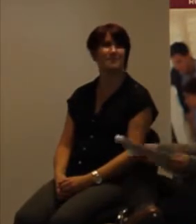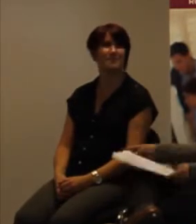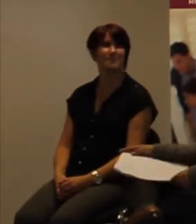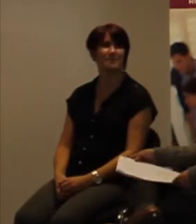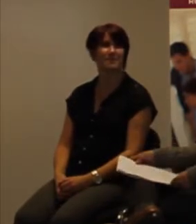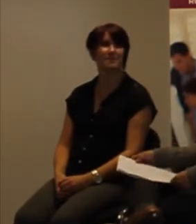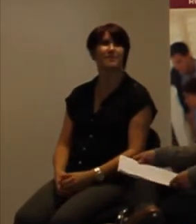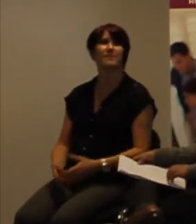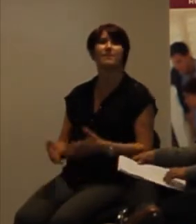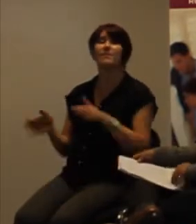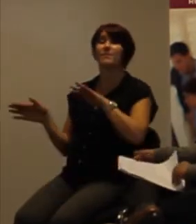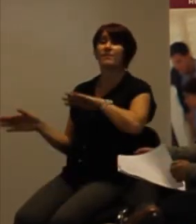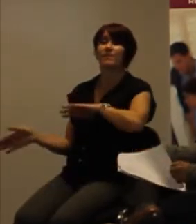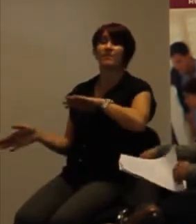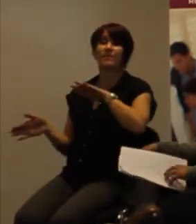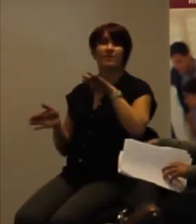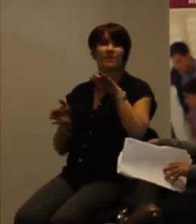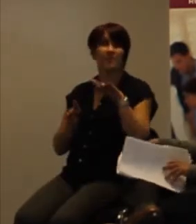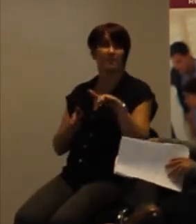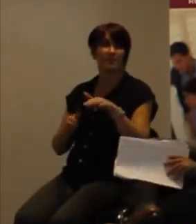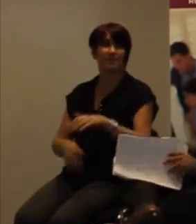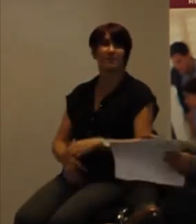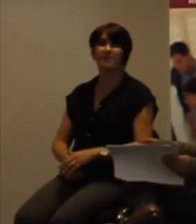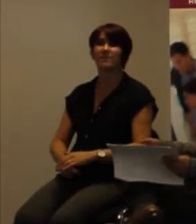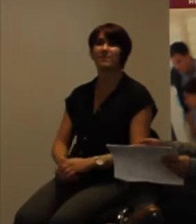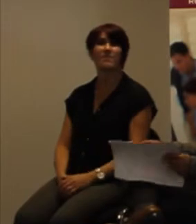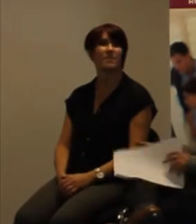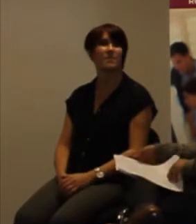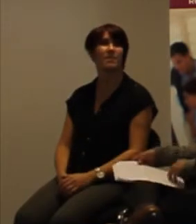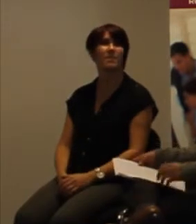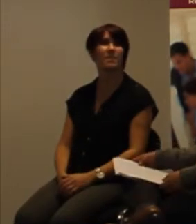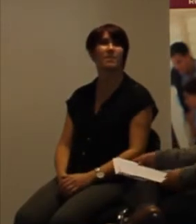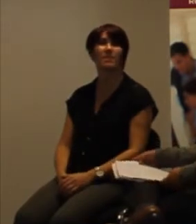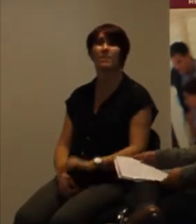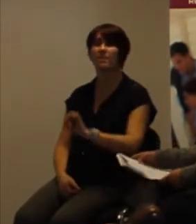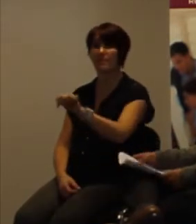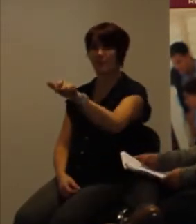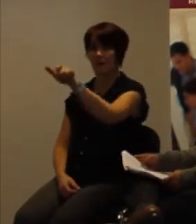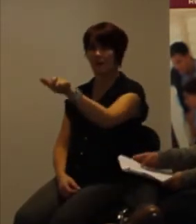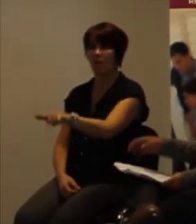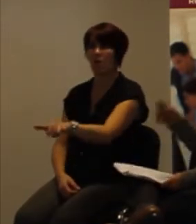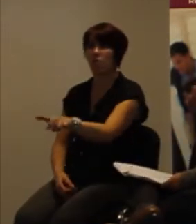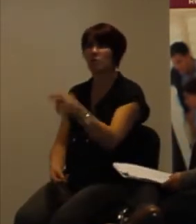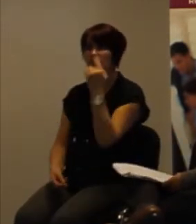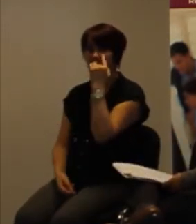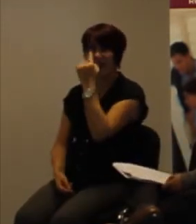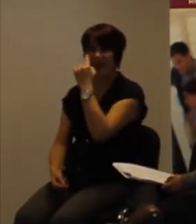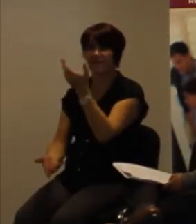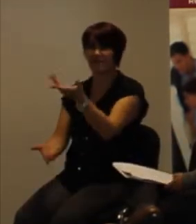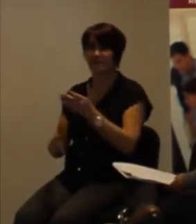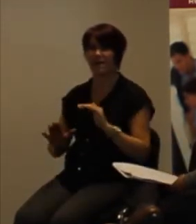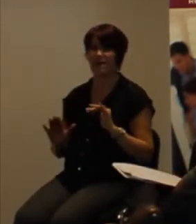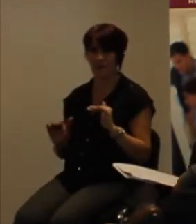one of the more important sections or categories of adjustment, how the learner presents their evidence. So what can